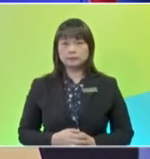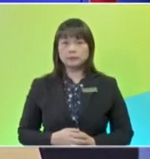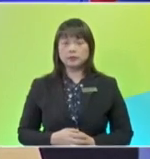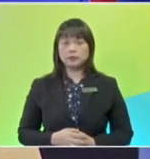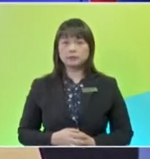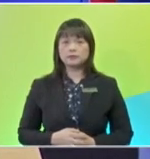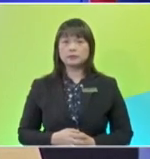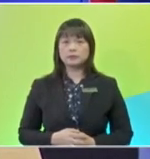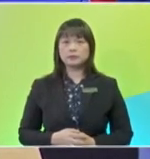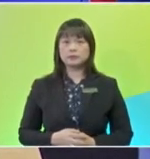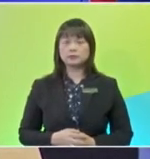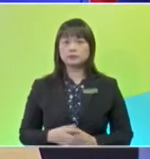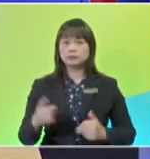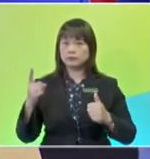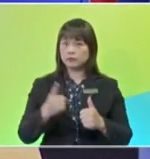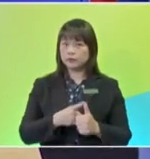moon.